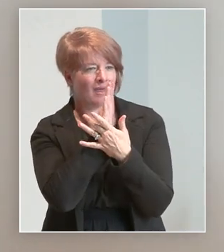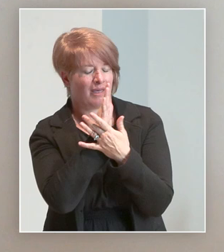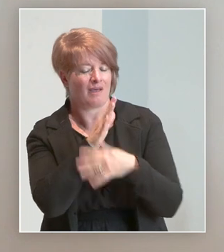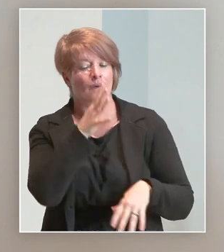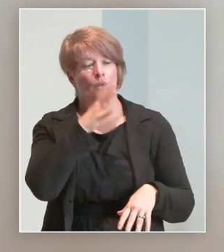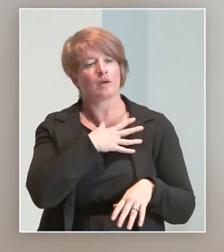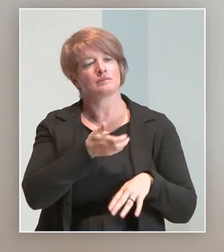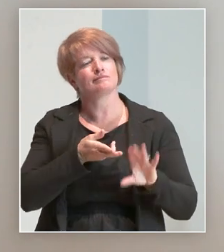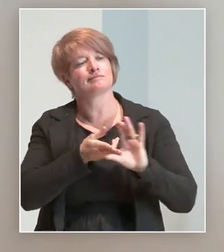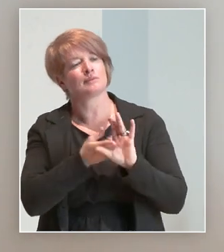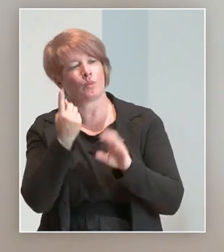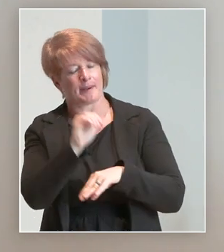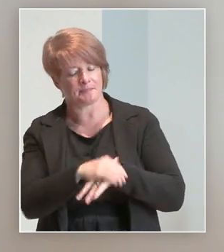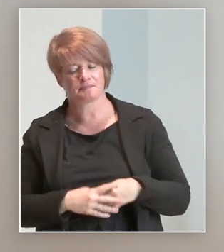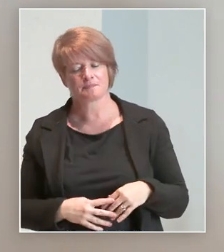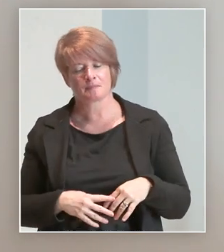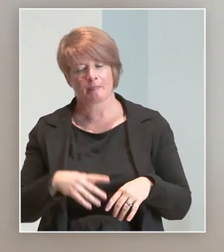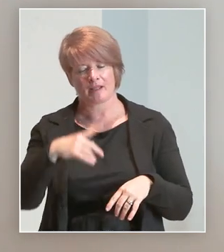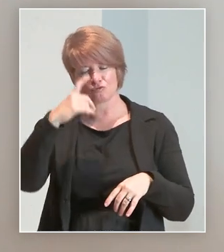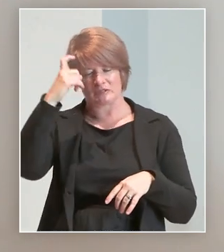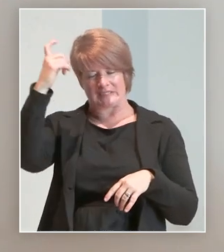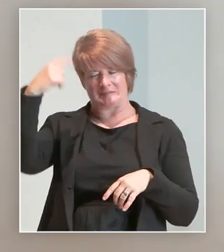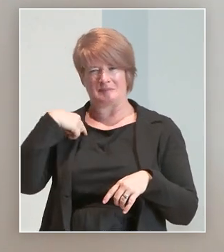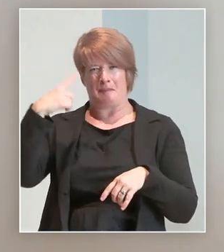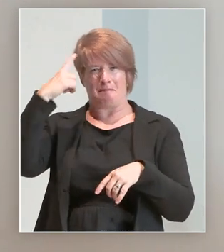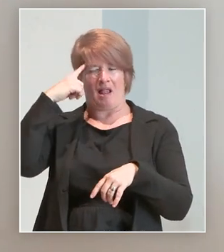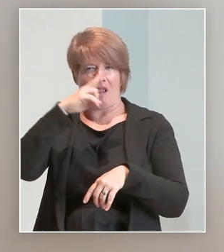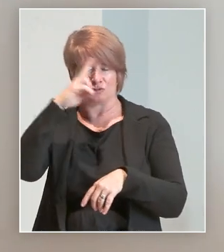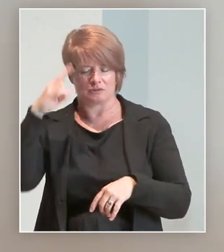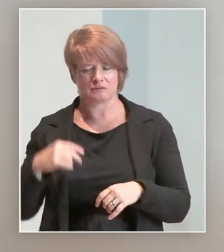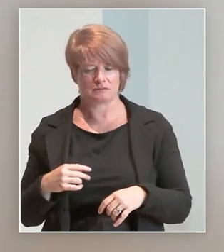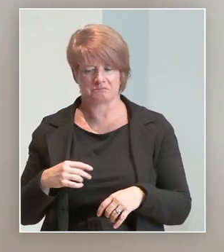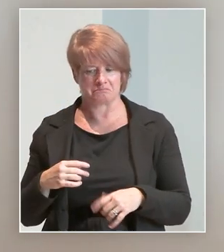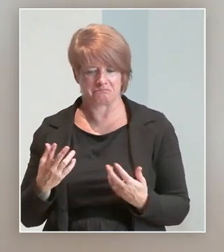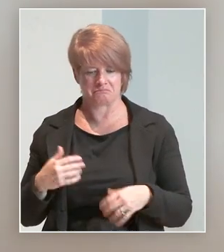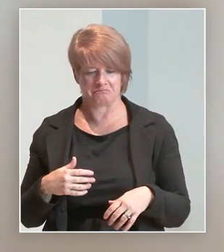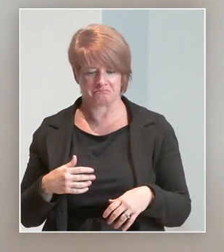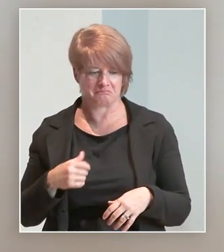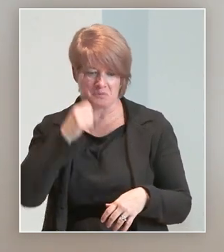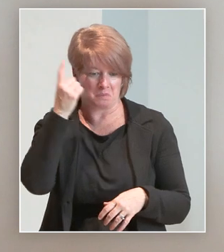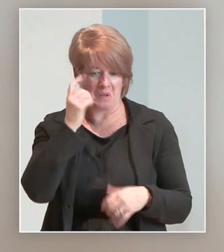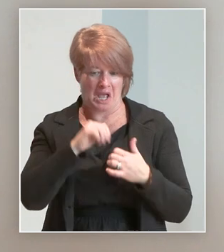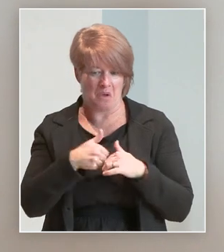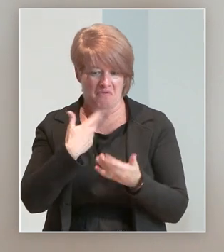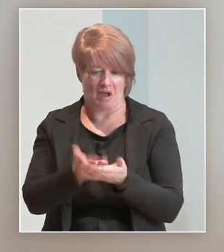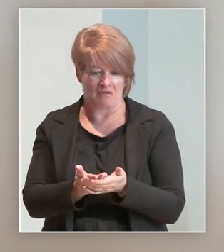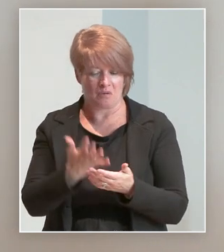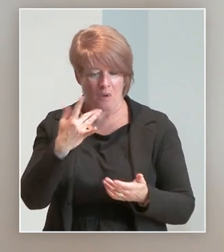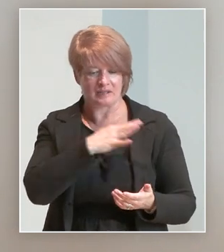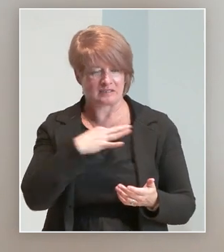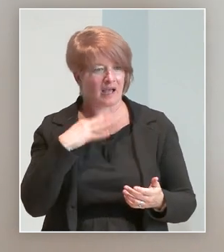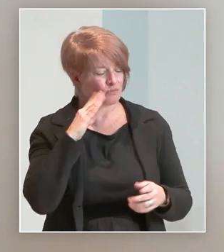night. She dreams herself into a mental institution. She doesn't wonder how she got there because all the staff reminds